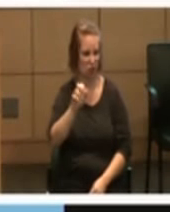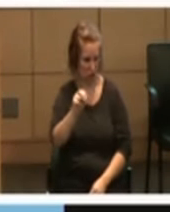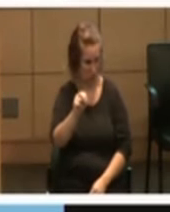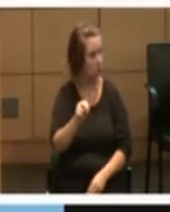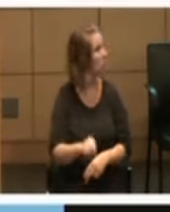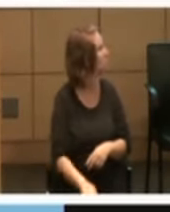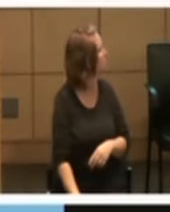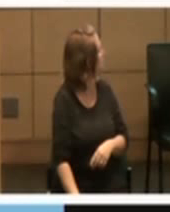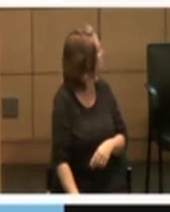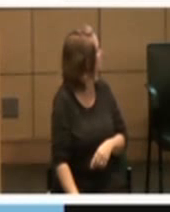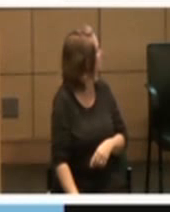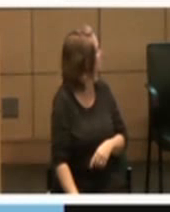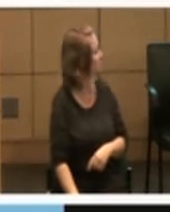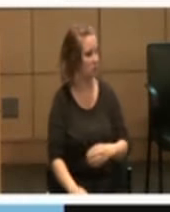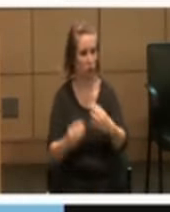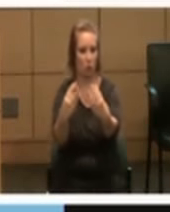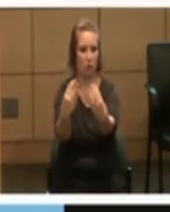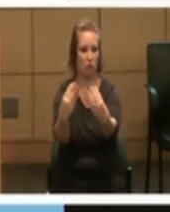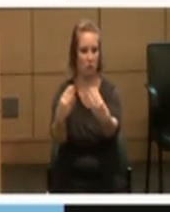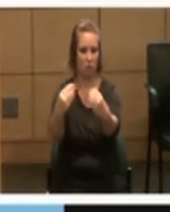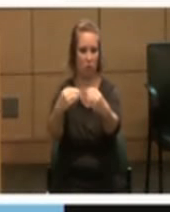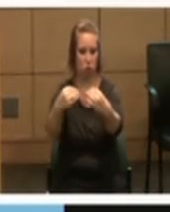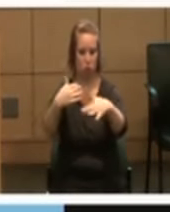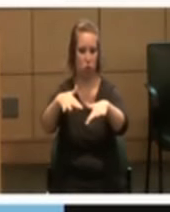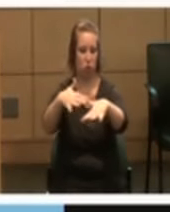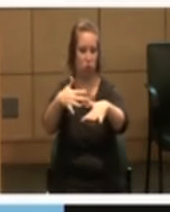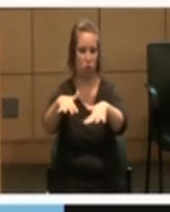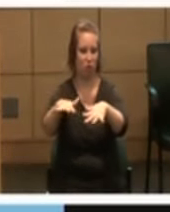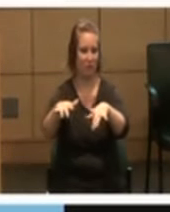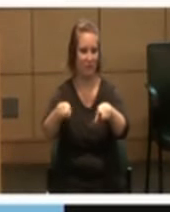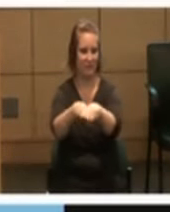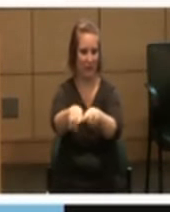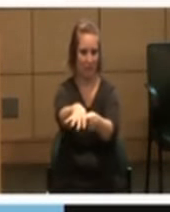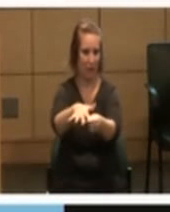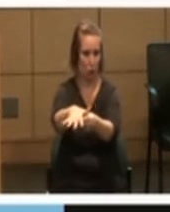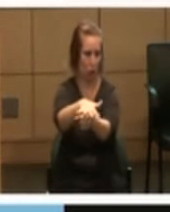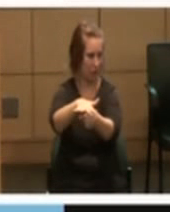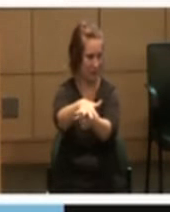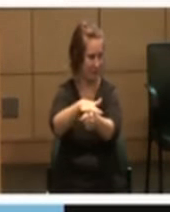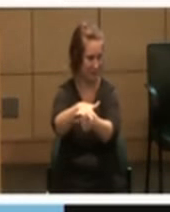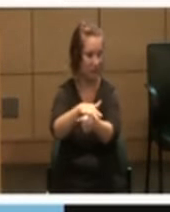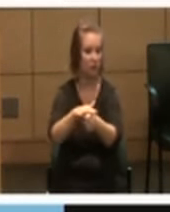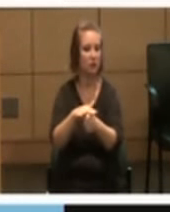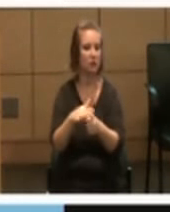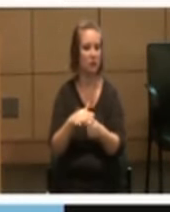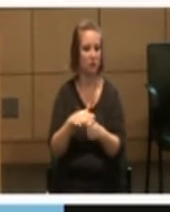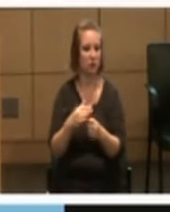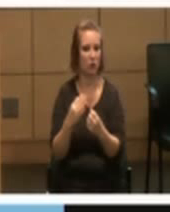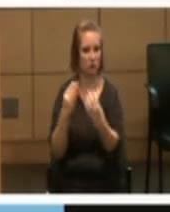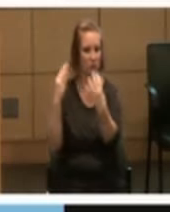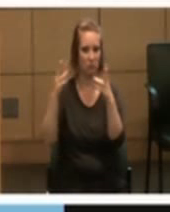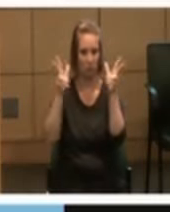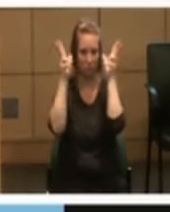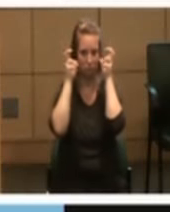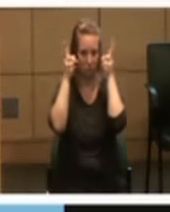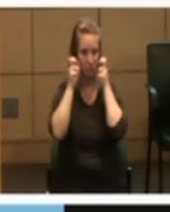which adults and children have access to both normal hearing ears, so they're listening binaurally.